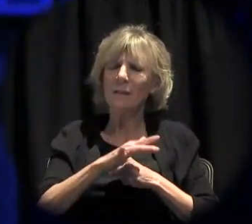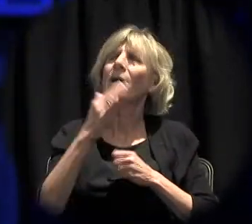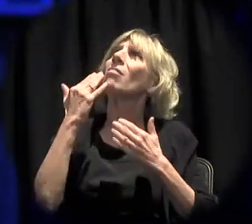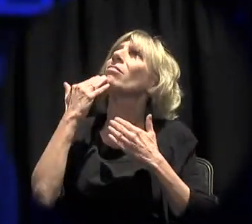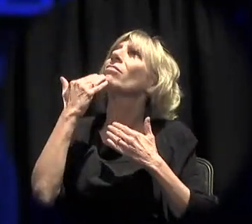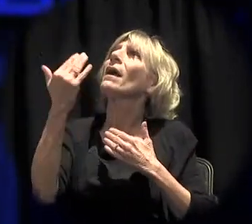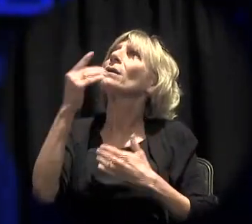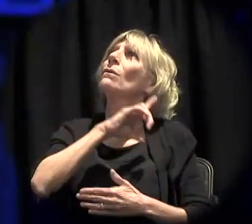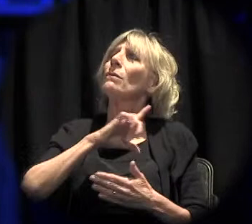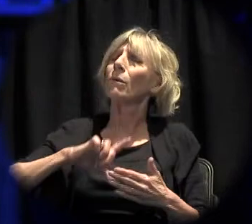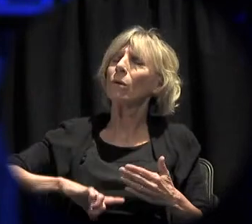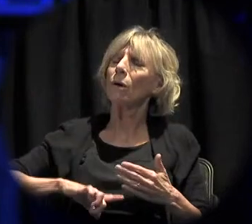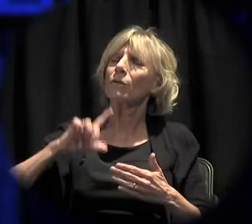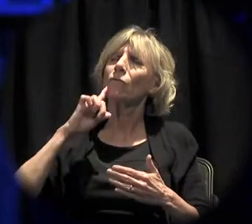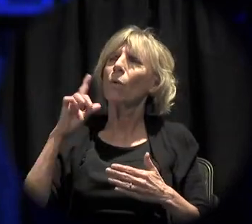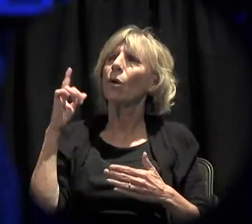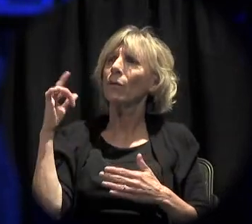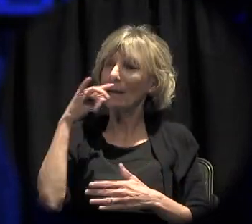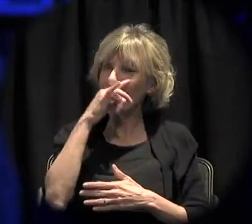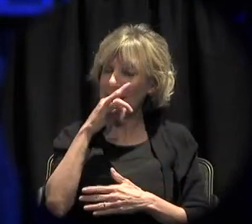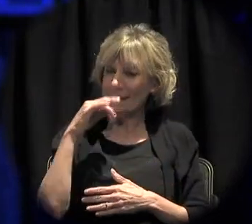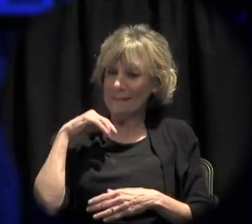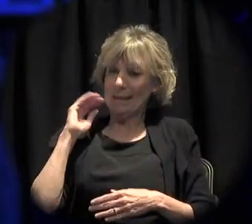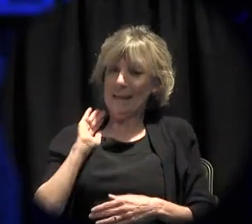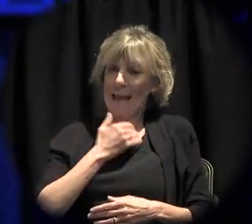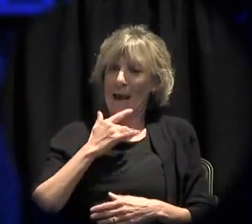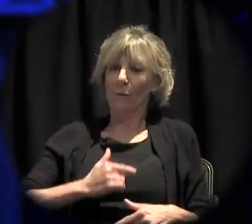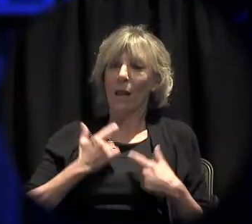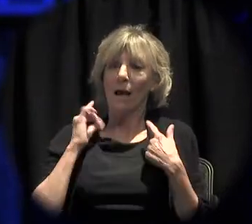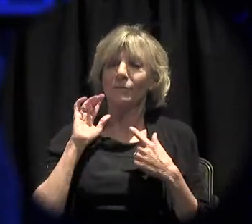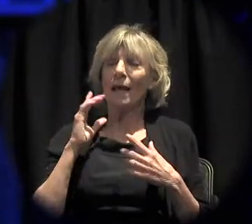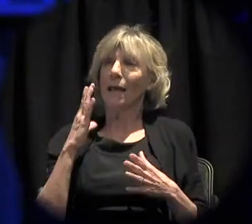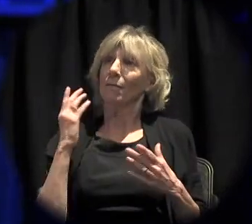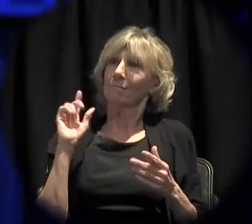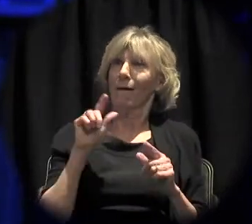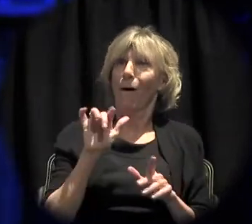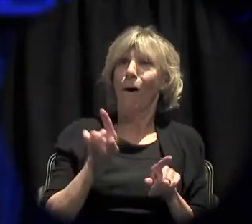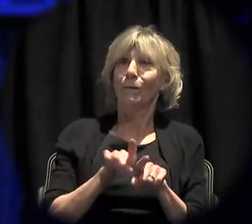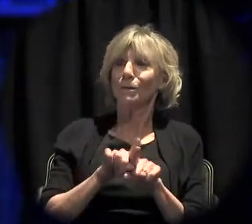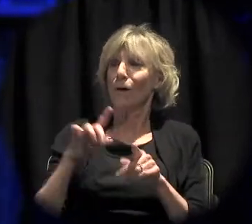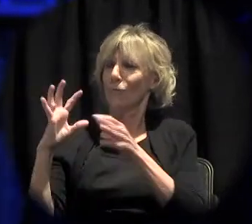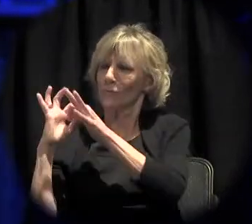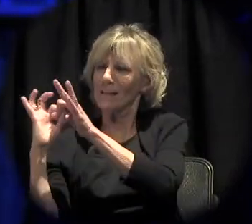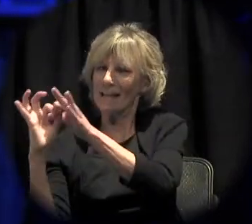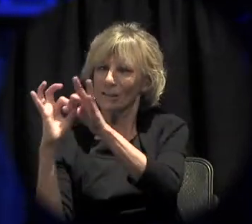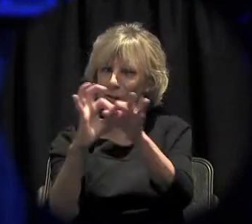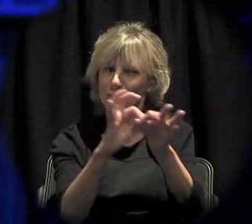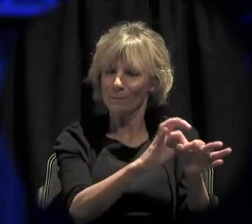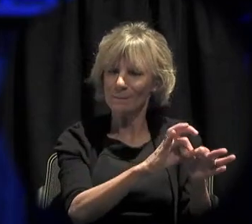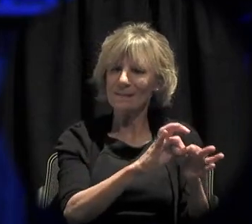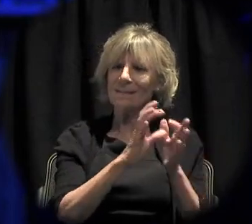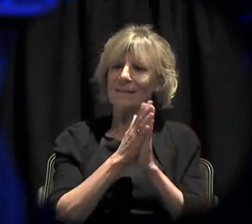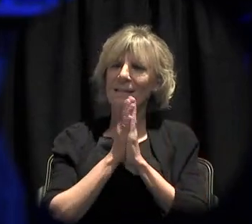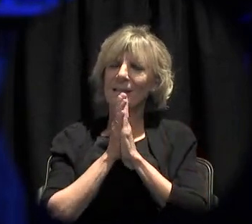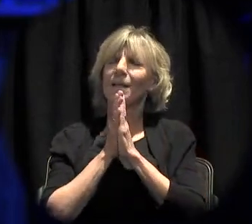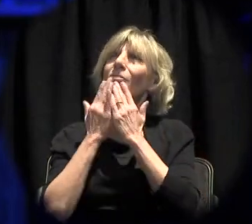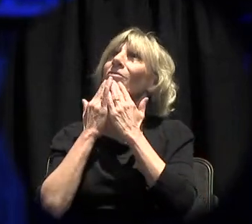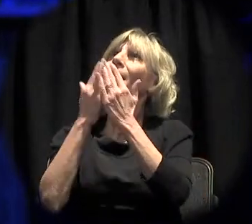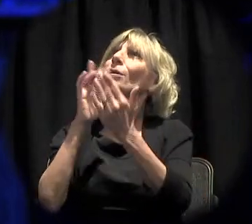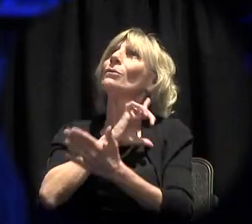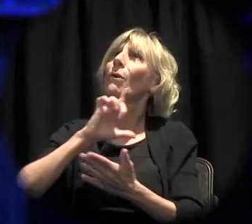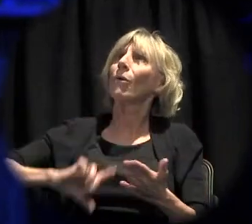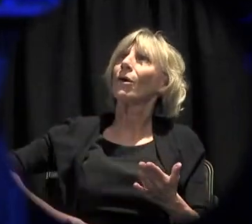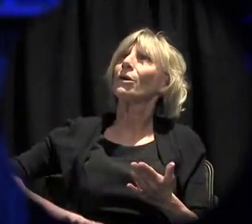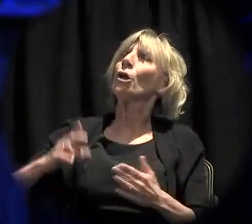Thank you for the kids you've placed in our lives or other significant relationships that you've spoken to us about today. Use us